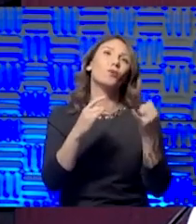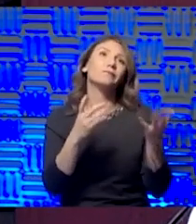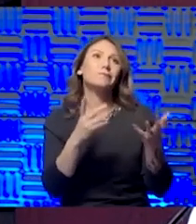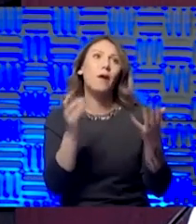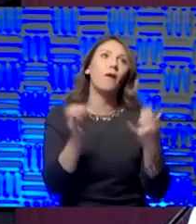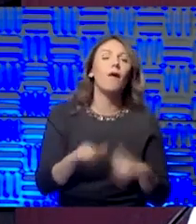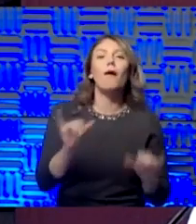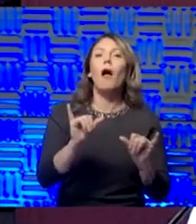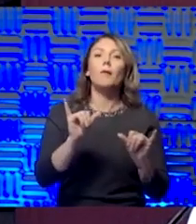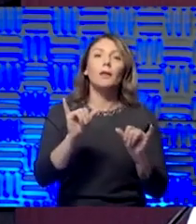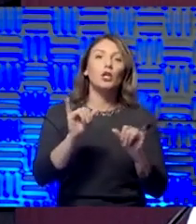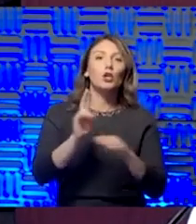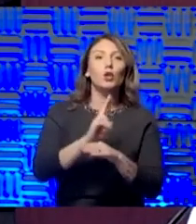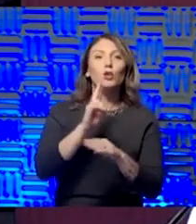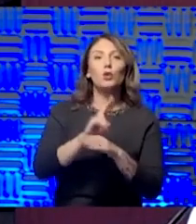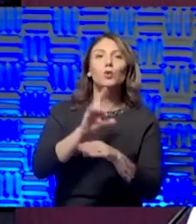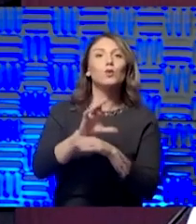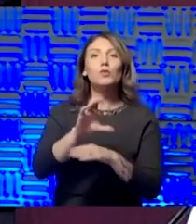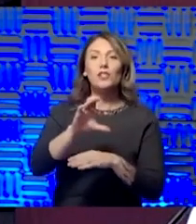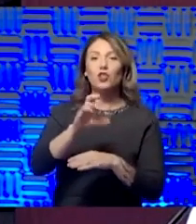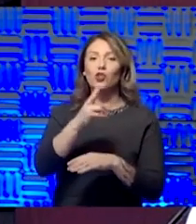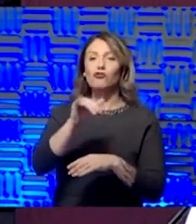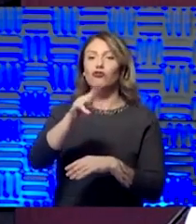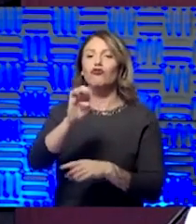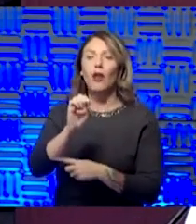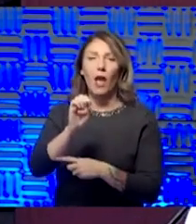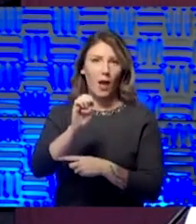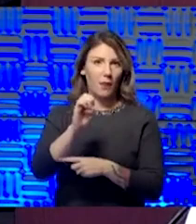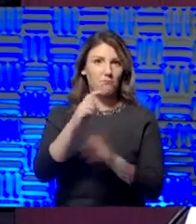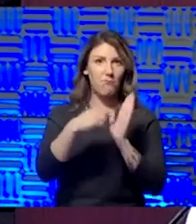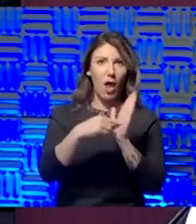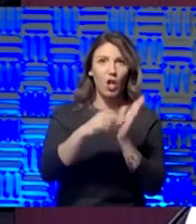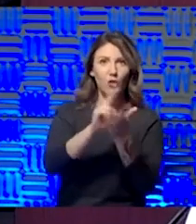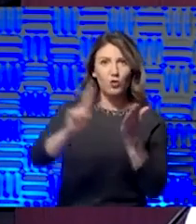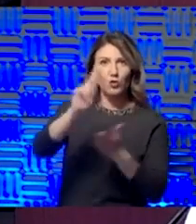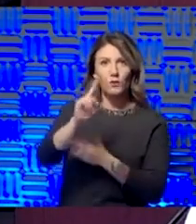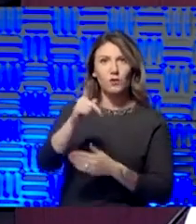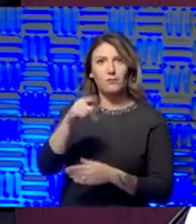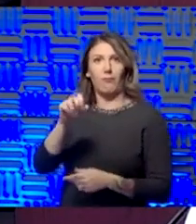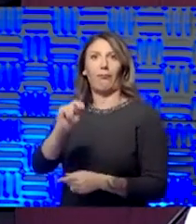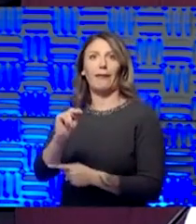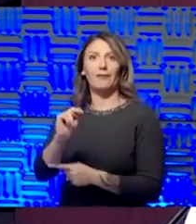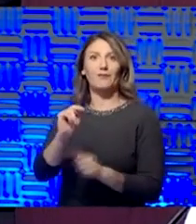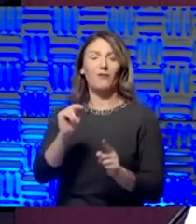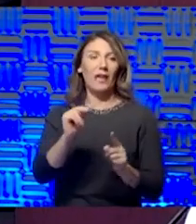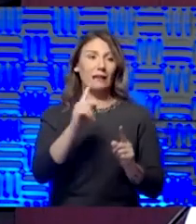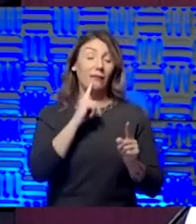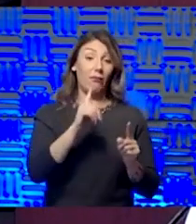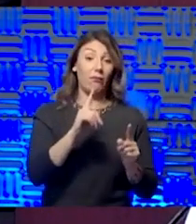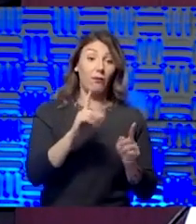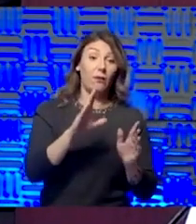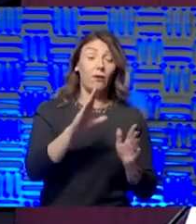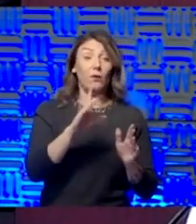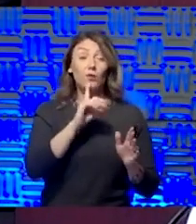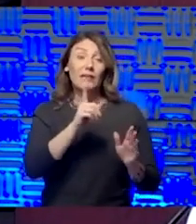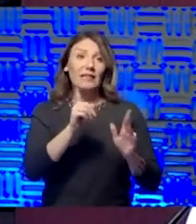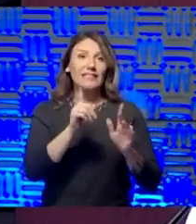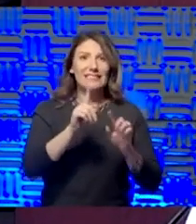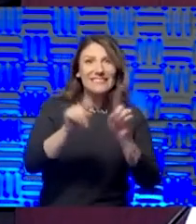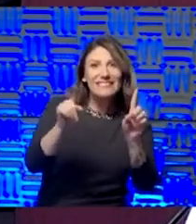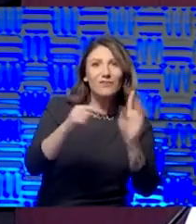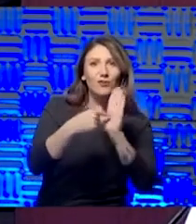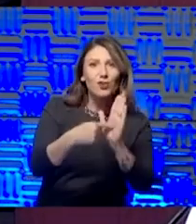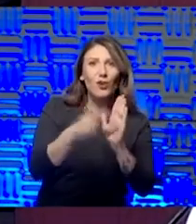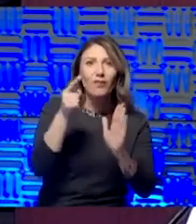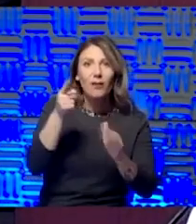commonly used one is the CHIME model out of the University of Pennsylvania. And those same investigators will tell you their model's only as good as the data that they have. And they